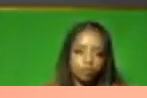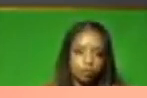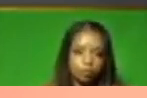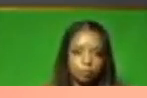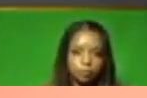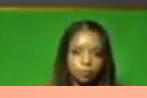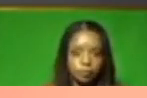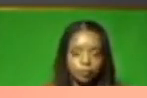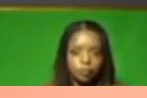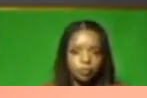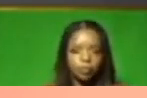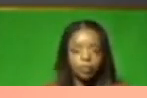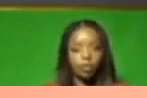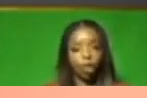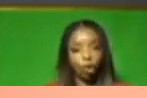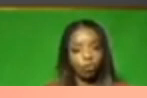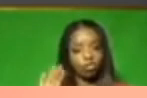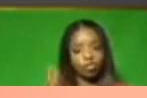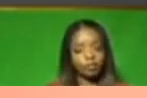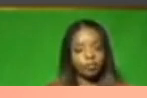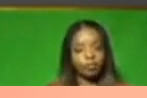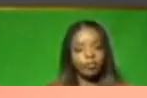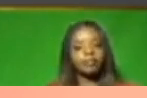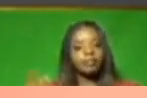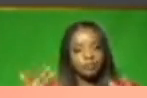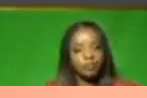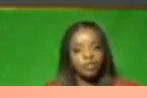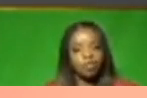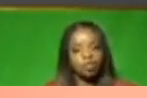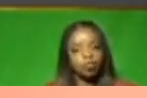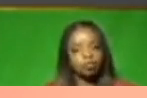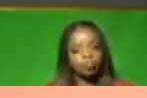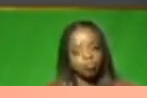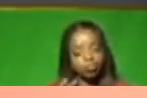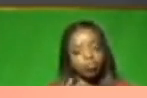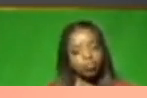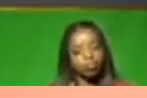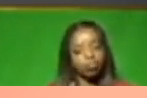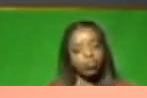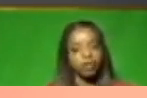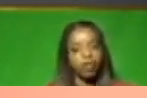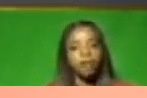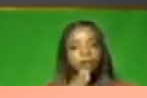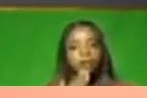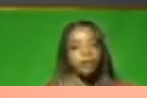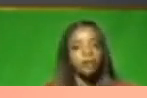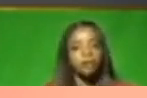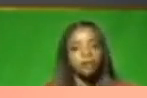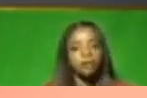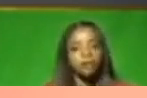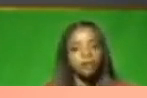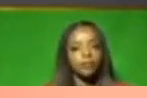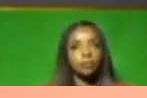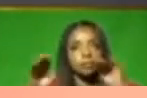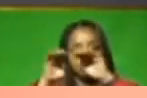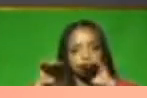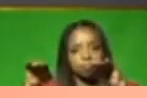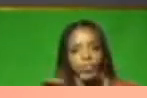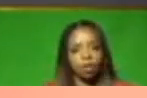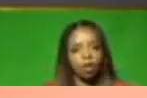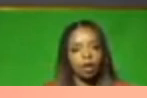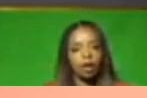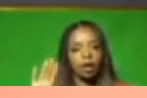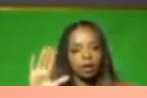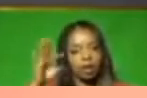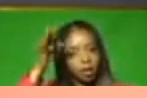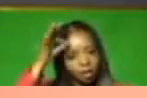has prioritized greater cooperation between the spheres of government. While this has